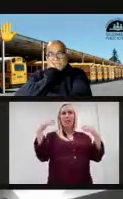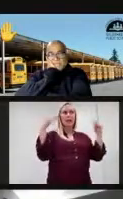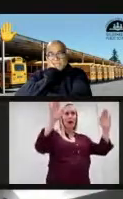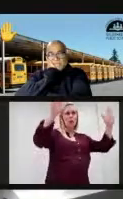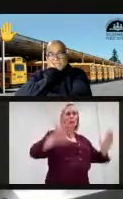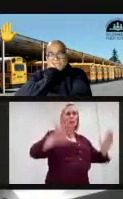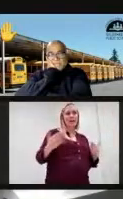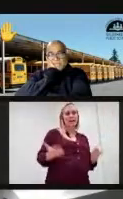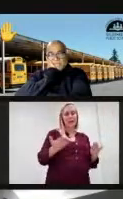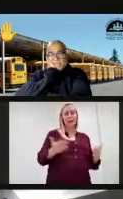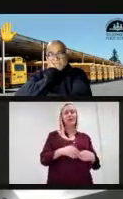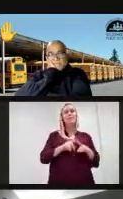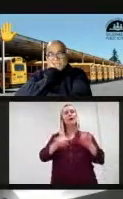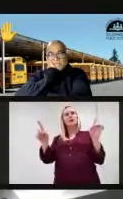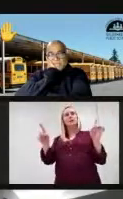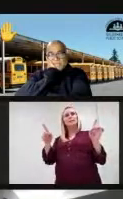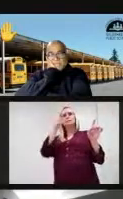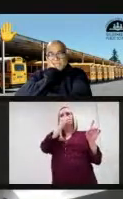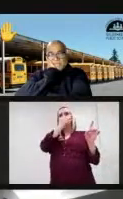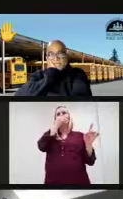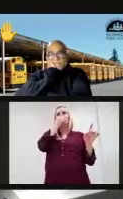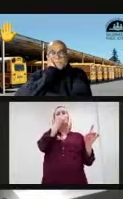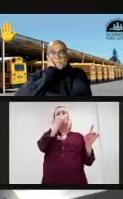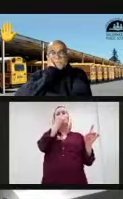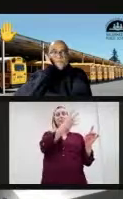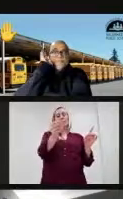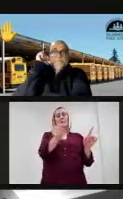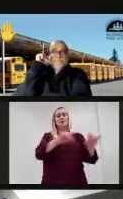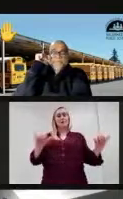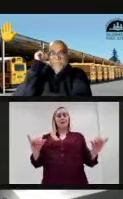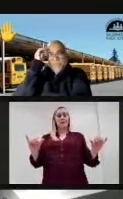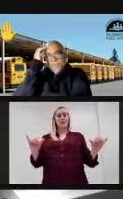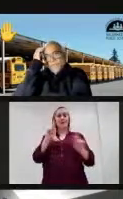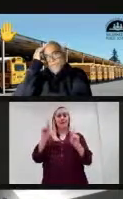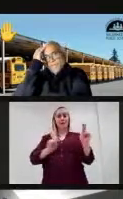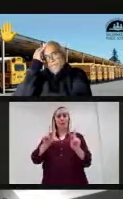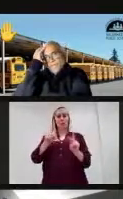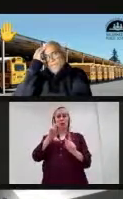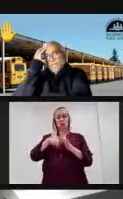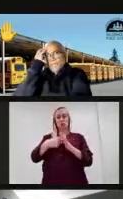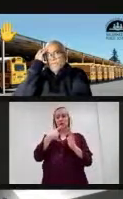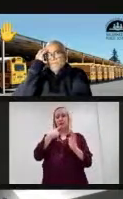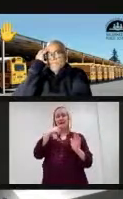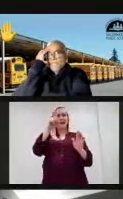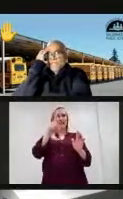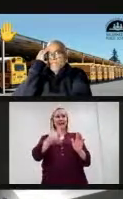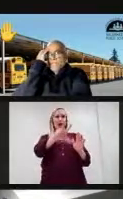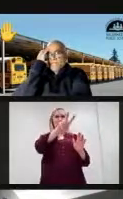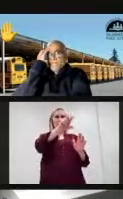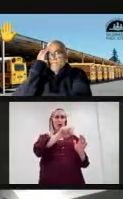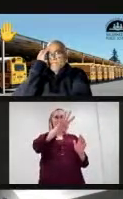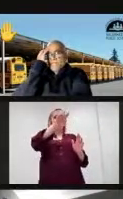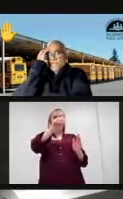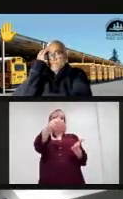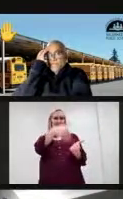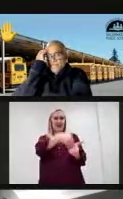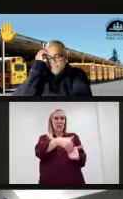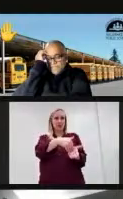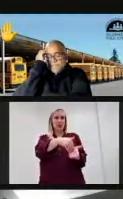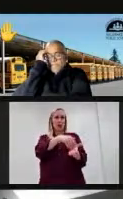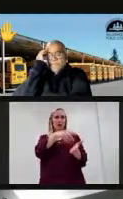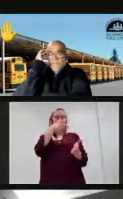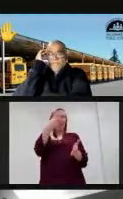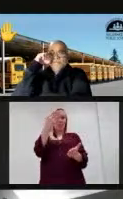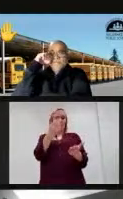is. And at the same time, when people start saying, I have to take a $30,000 or $40,000 pay cut, you